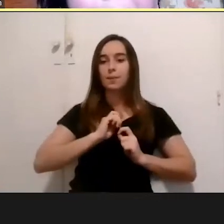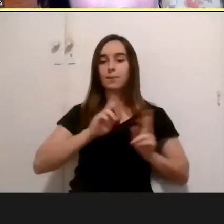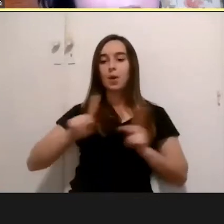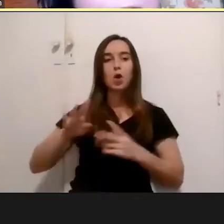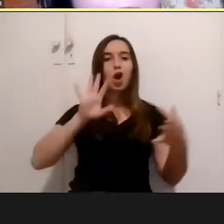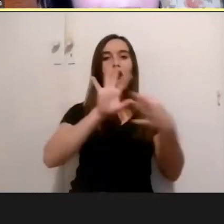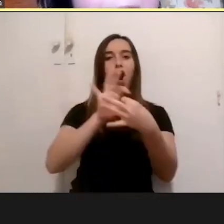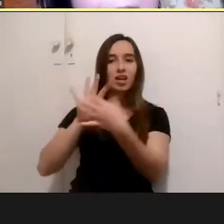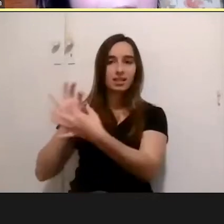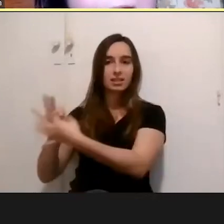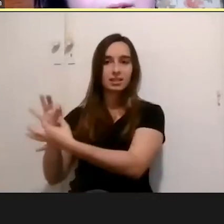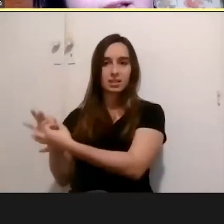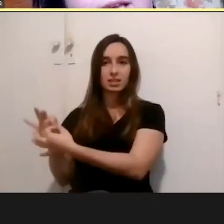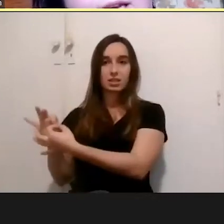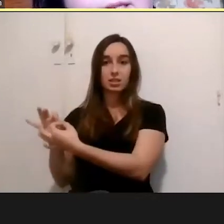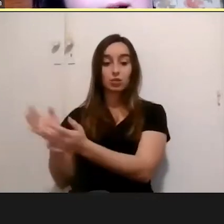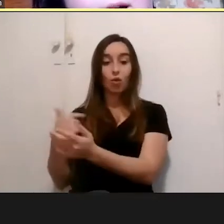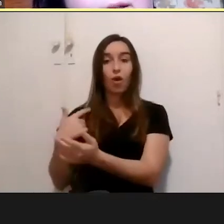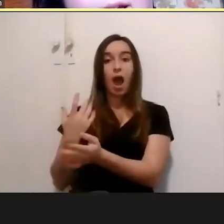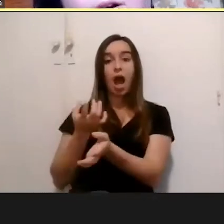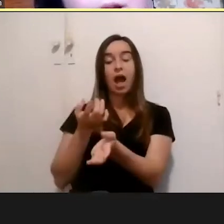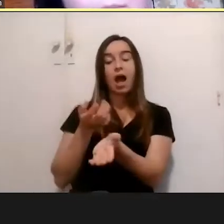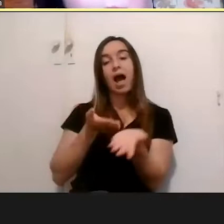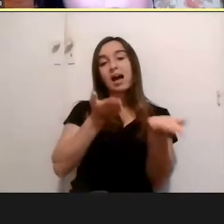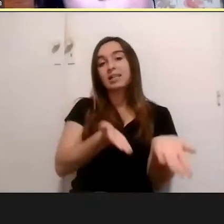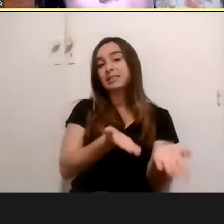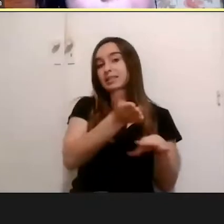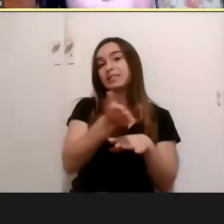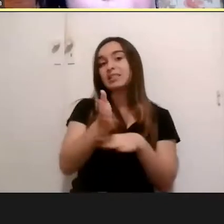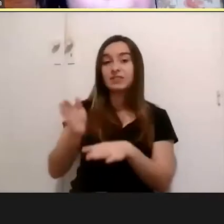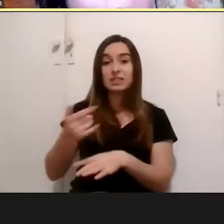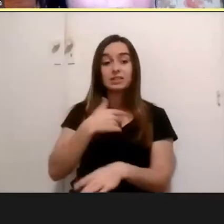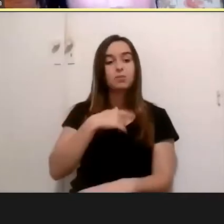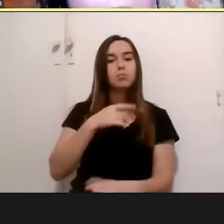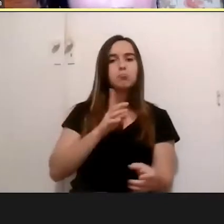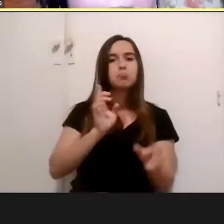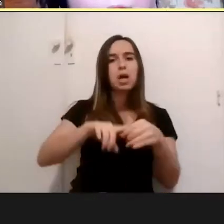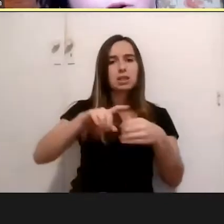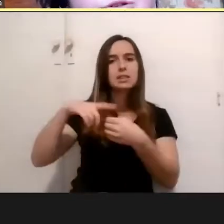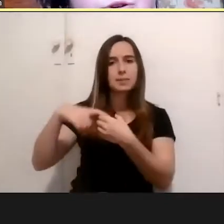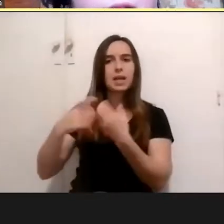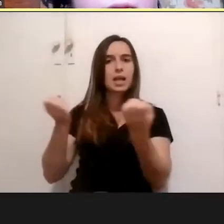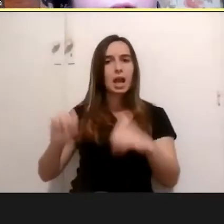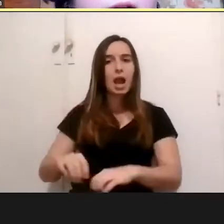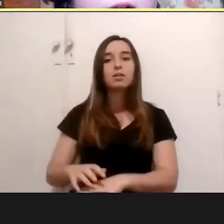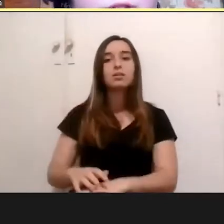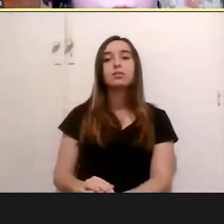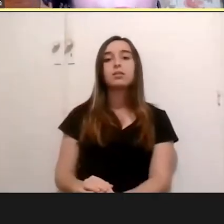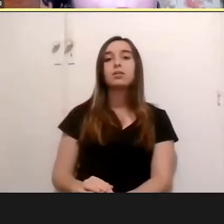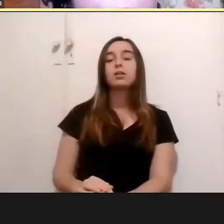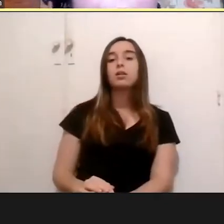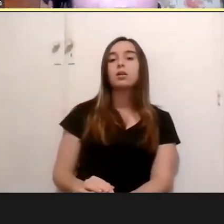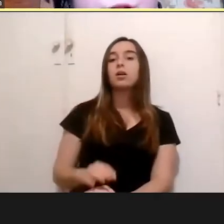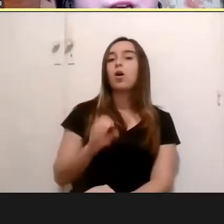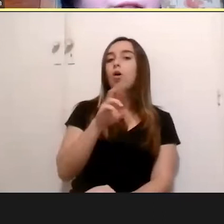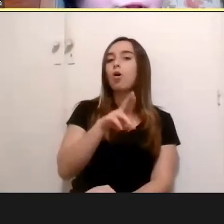and participate in activities that are important to person. And they also give lots of